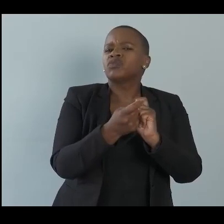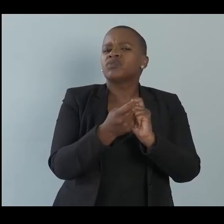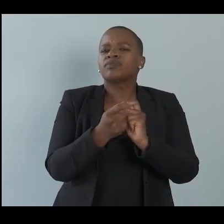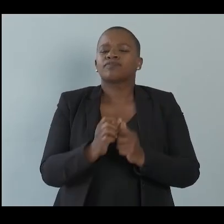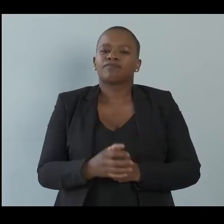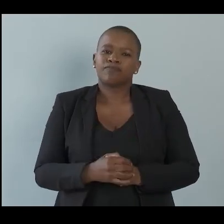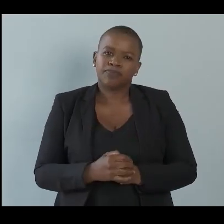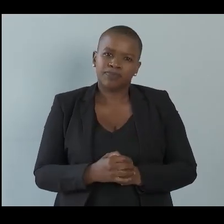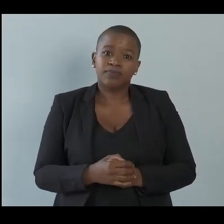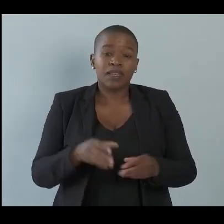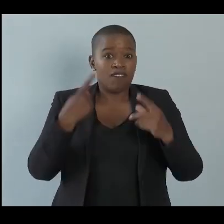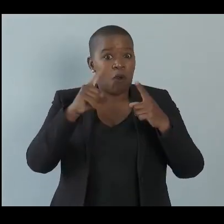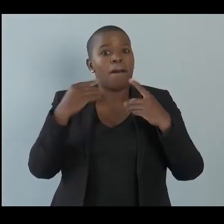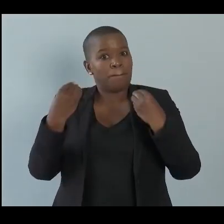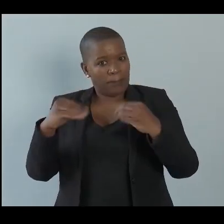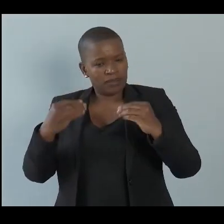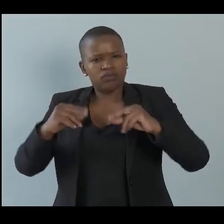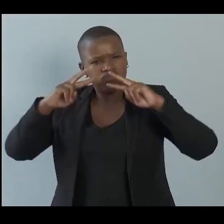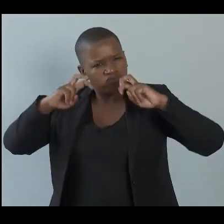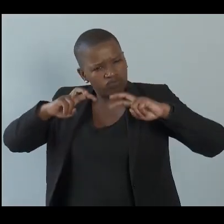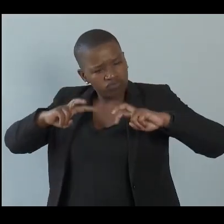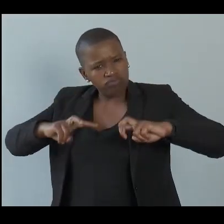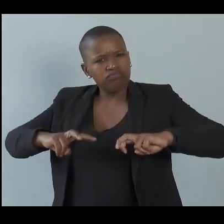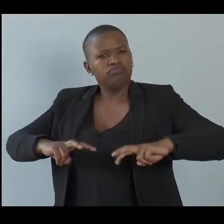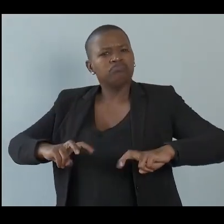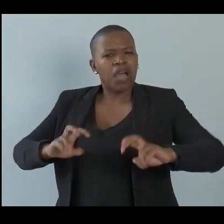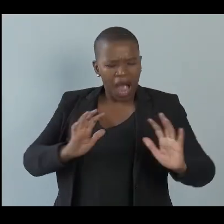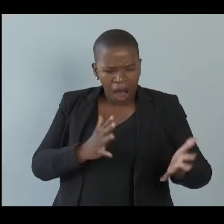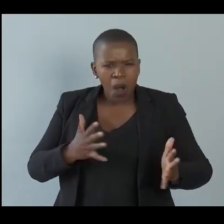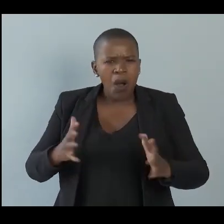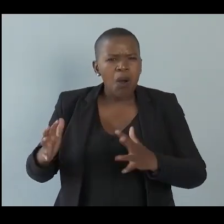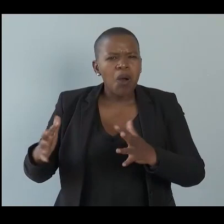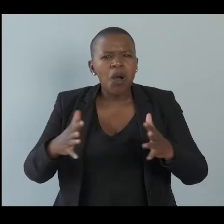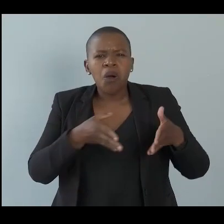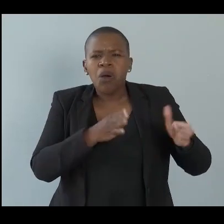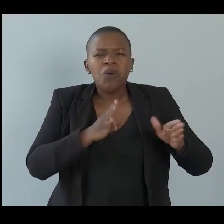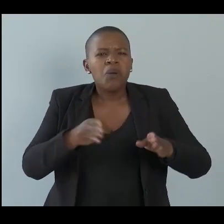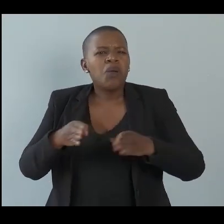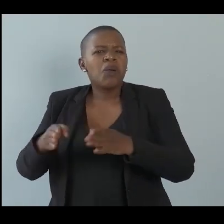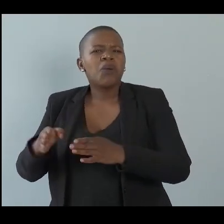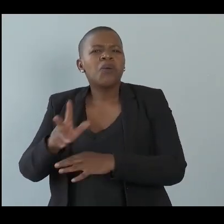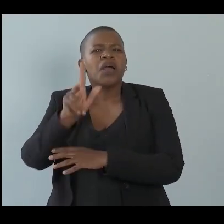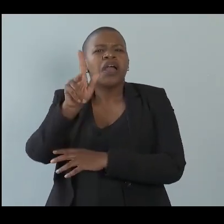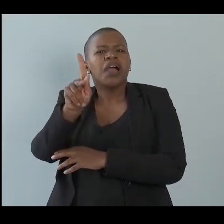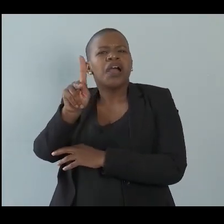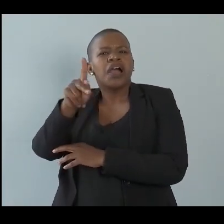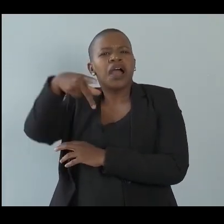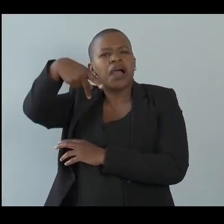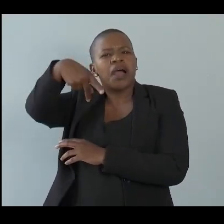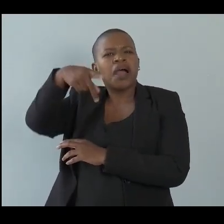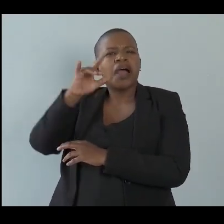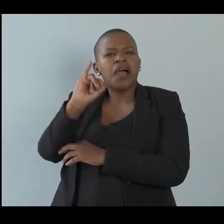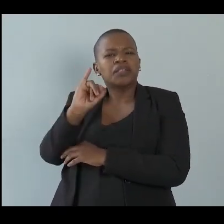business reviews to establish target operating models with measurable KPIs directly aligned with our strategy. Our